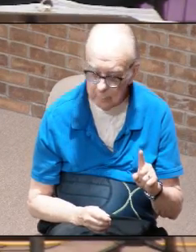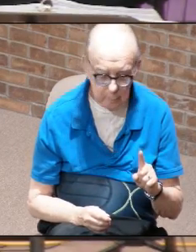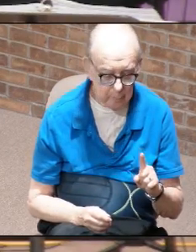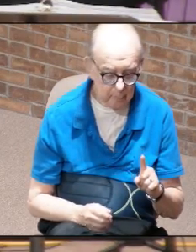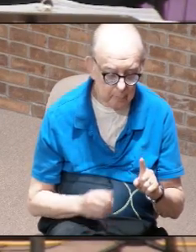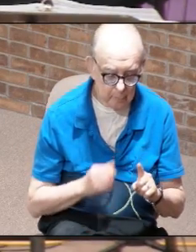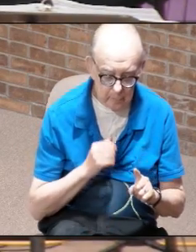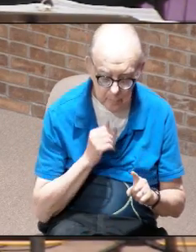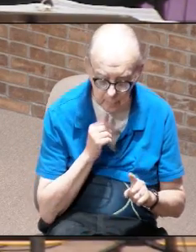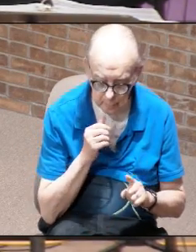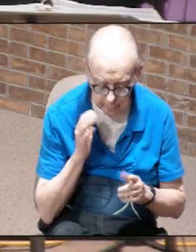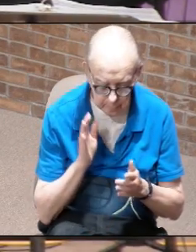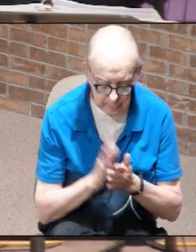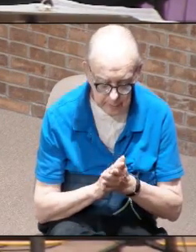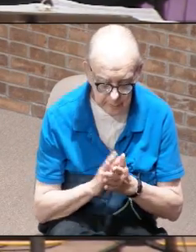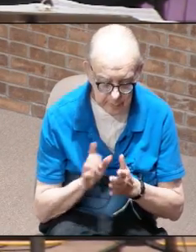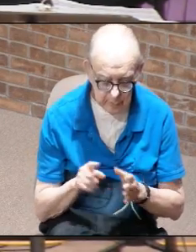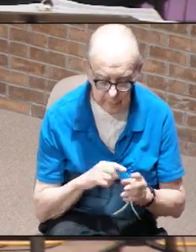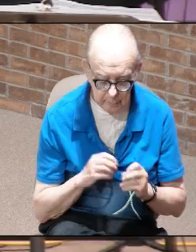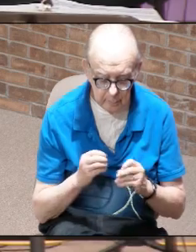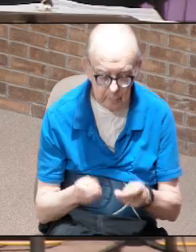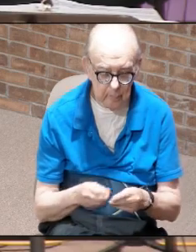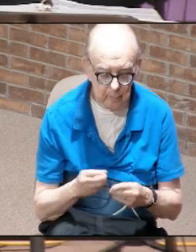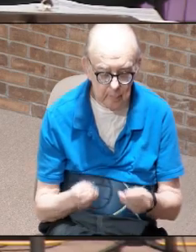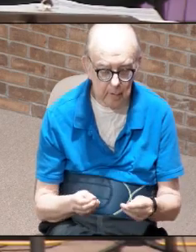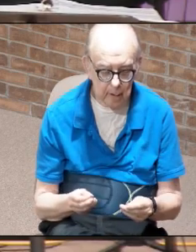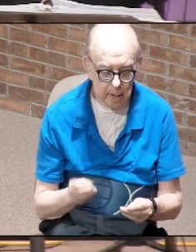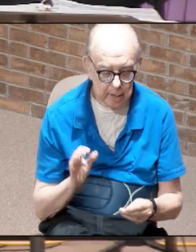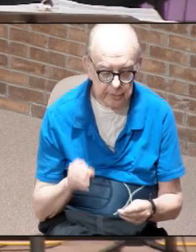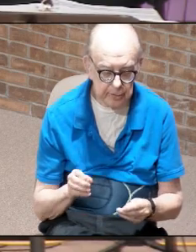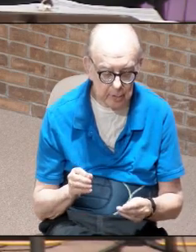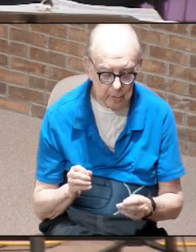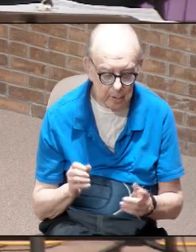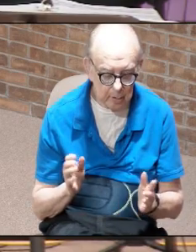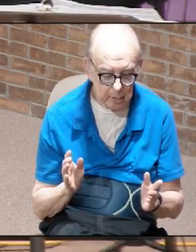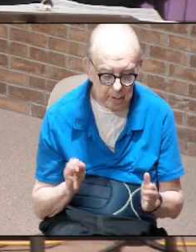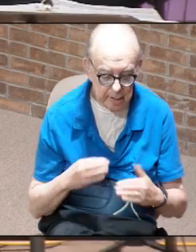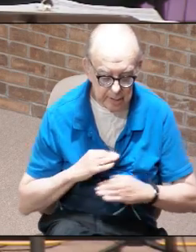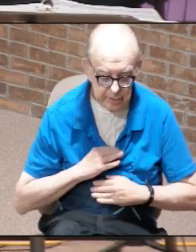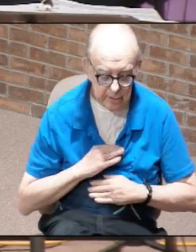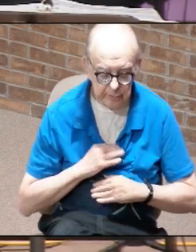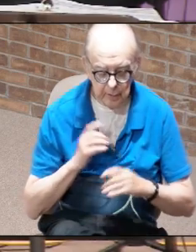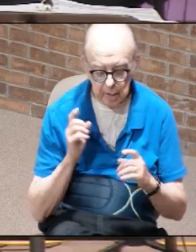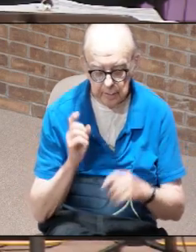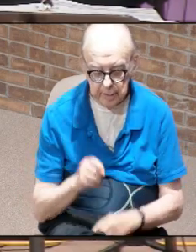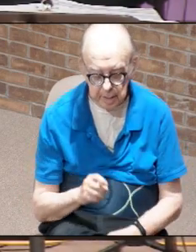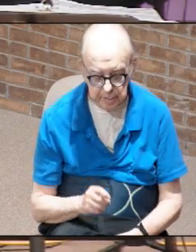they don't believe that they can give and still meet their needs.